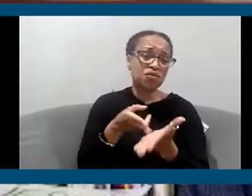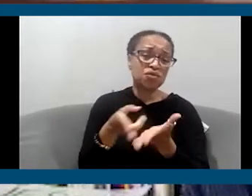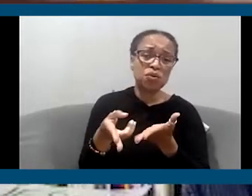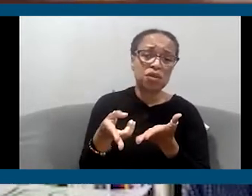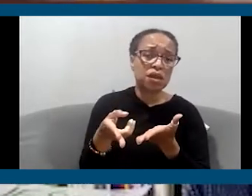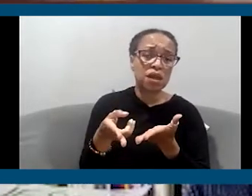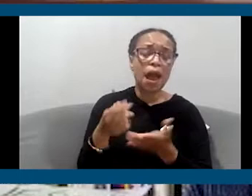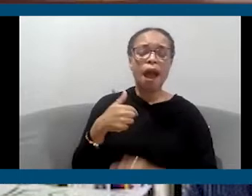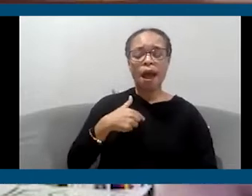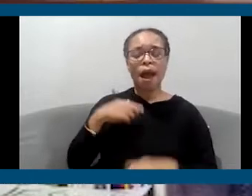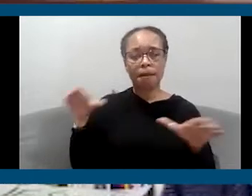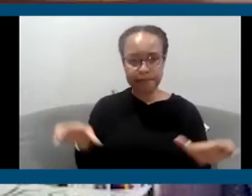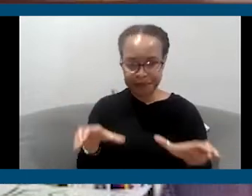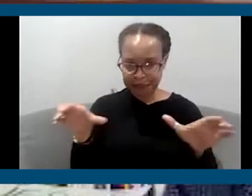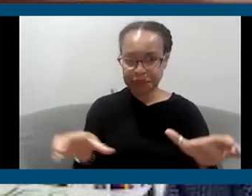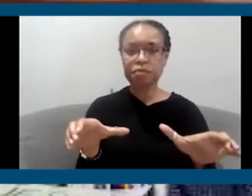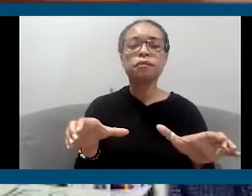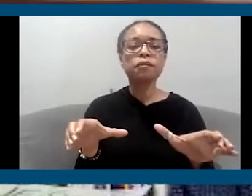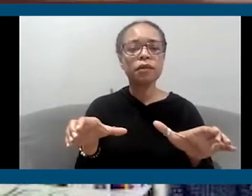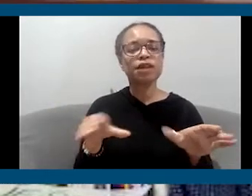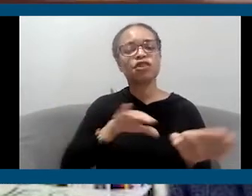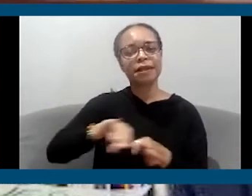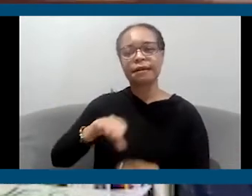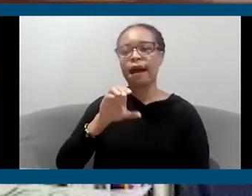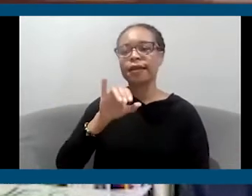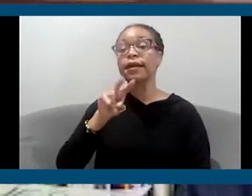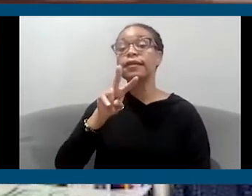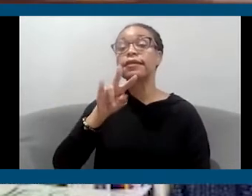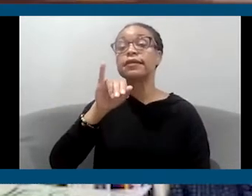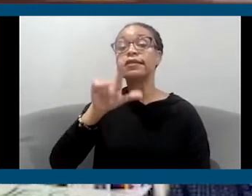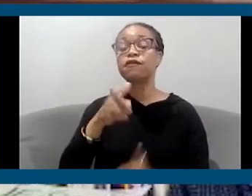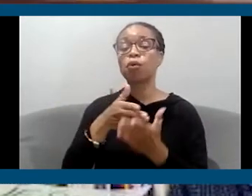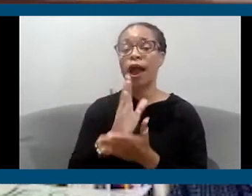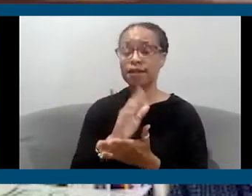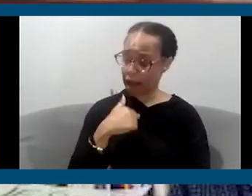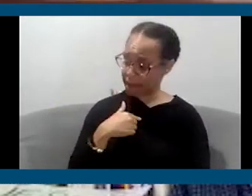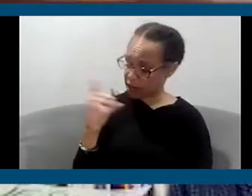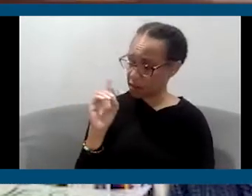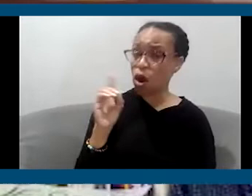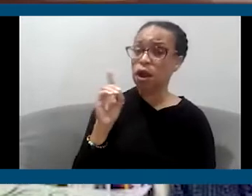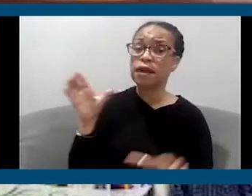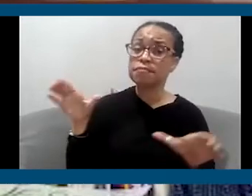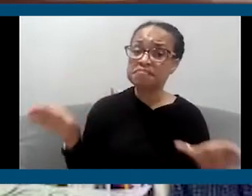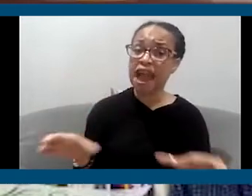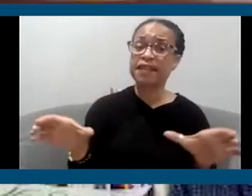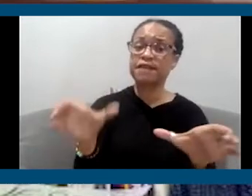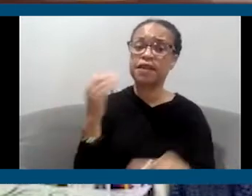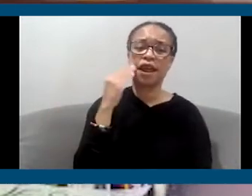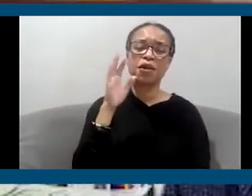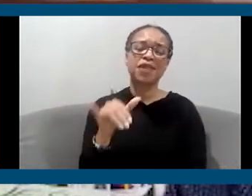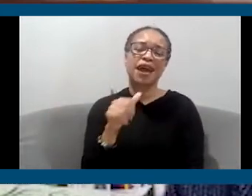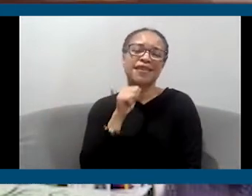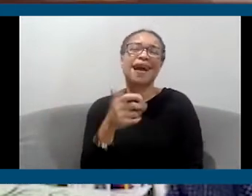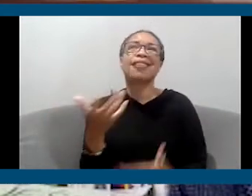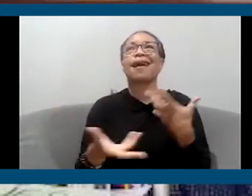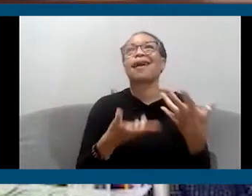I've been active, besides being a civil rights and human rights activist, I've been a Democratic Party activist, and I know that it's not a cliche.